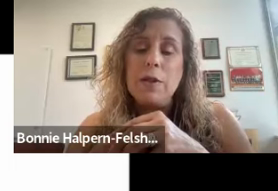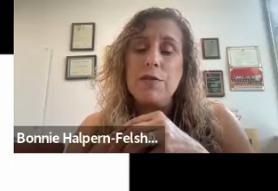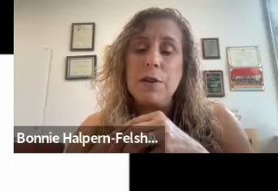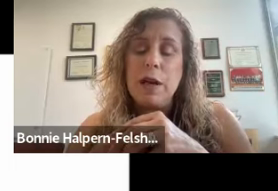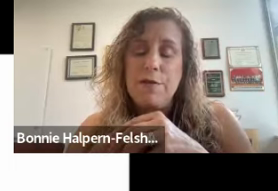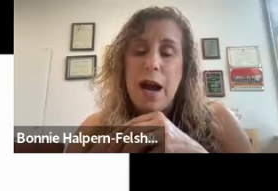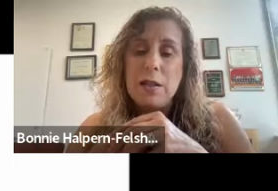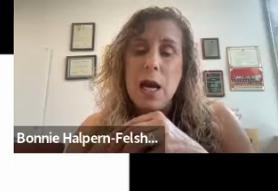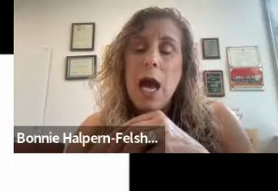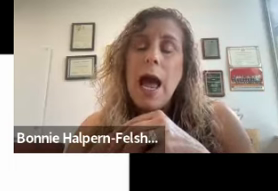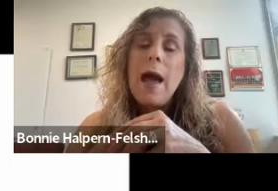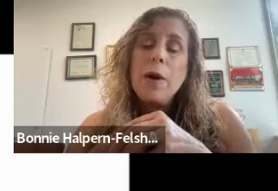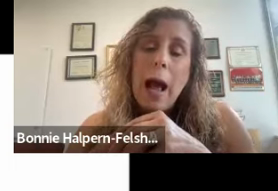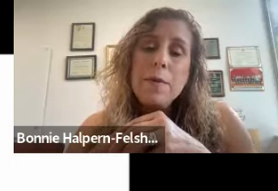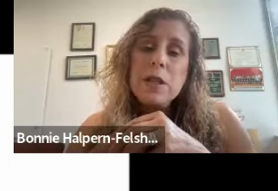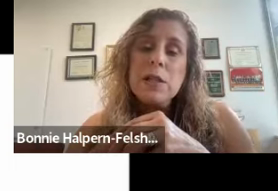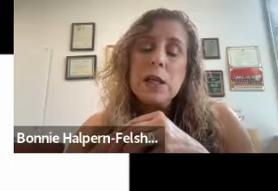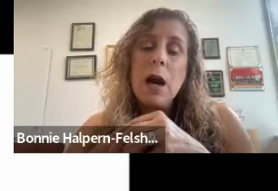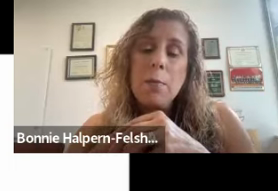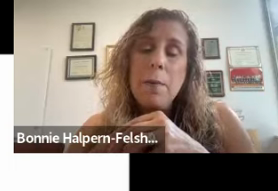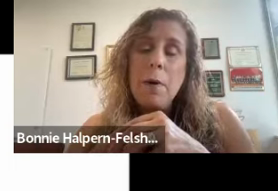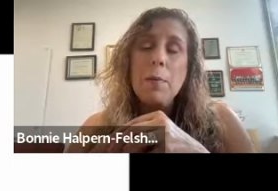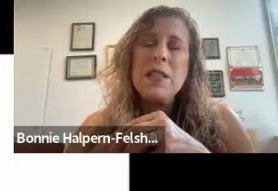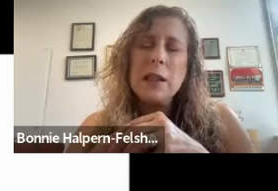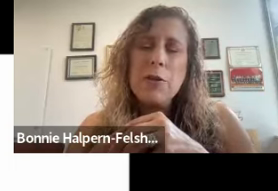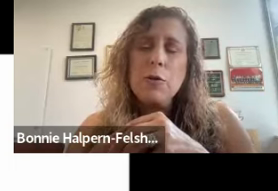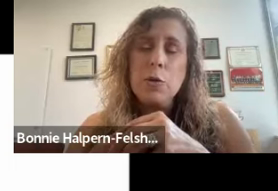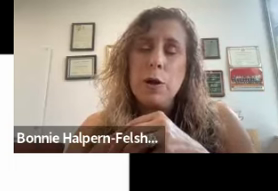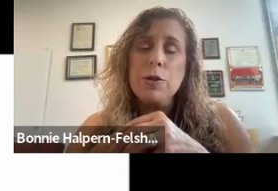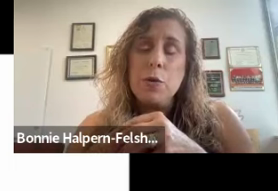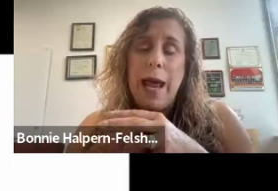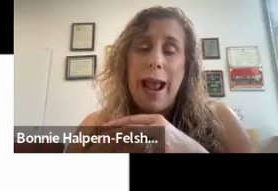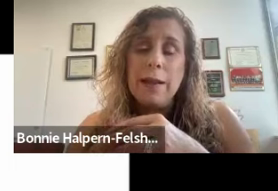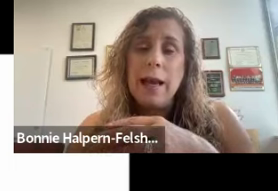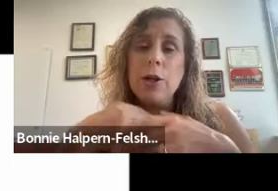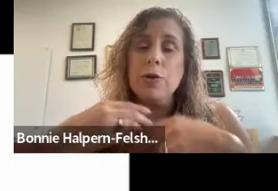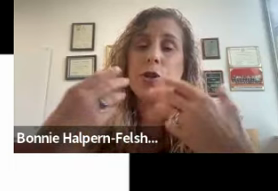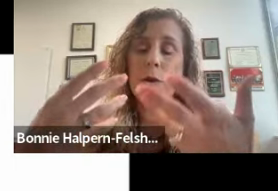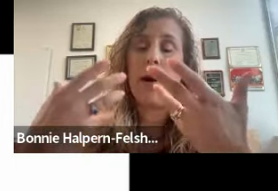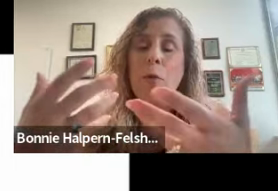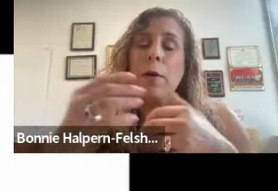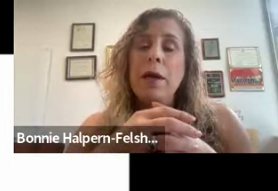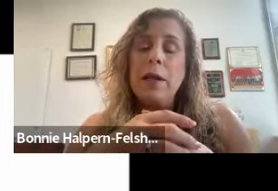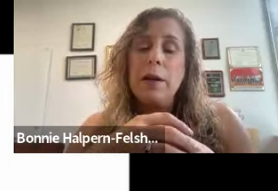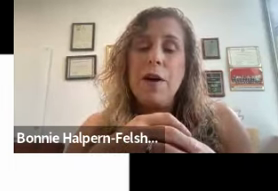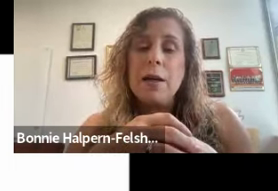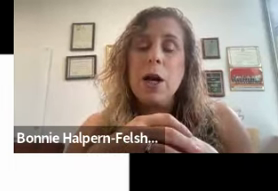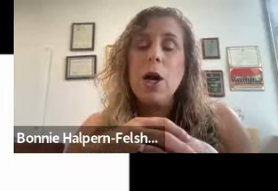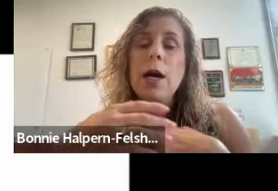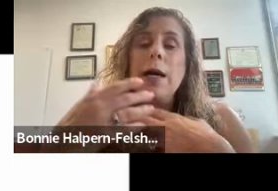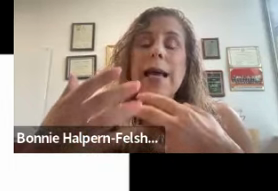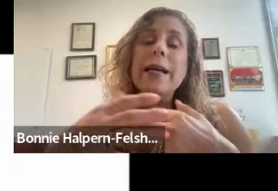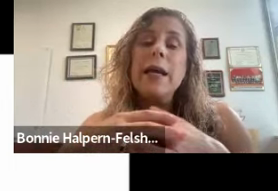of hours to feel the effect. And what happens is young people, particularly those who are used to inhaling and used to a more immediate